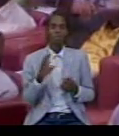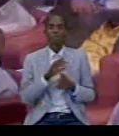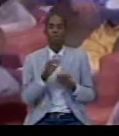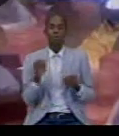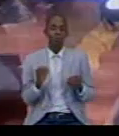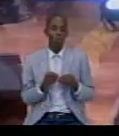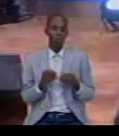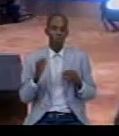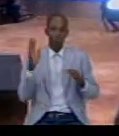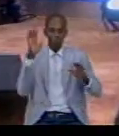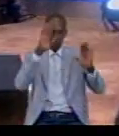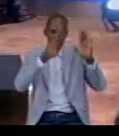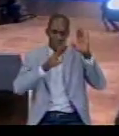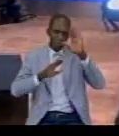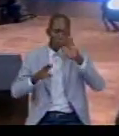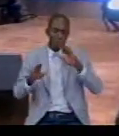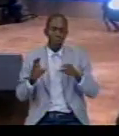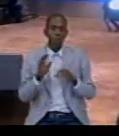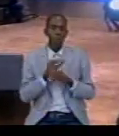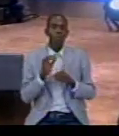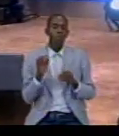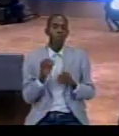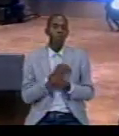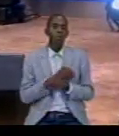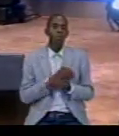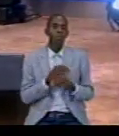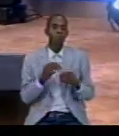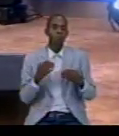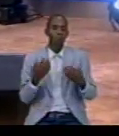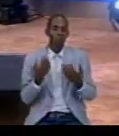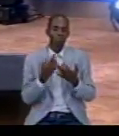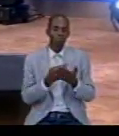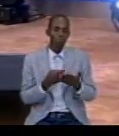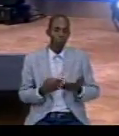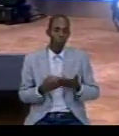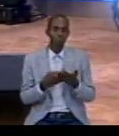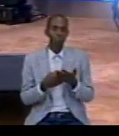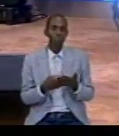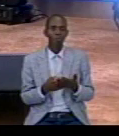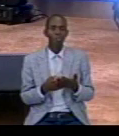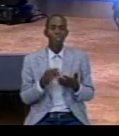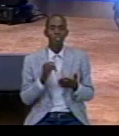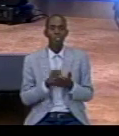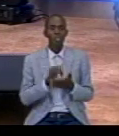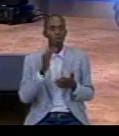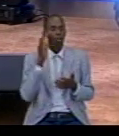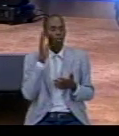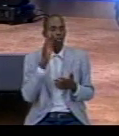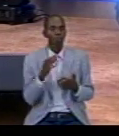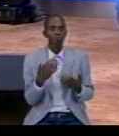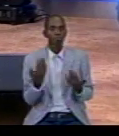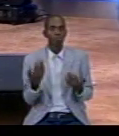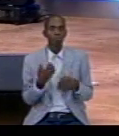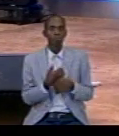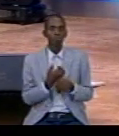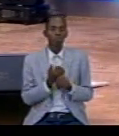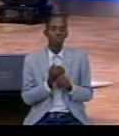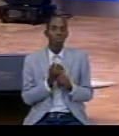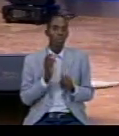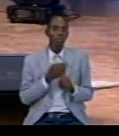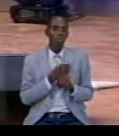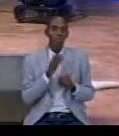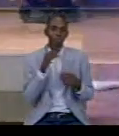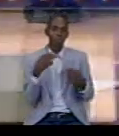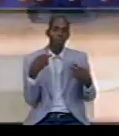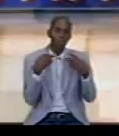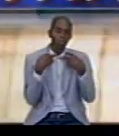anxiety, and no discussion that will jolt us. We're believers in God, and God has said he